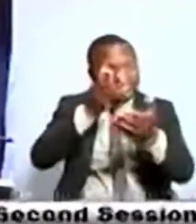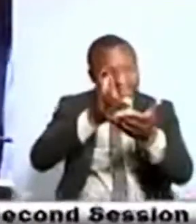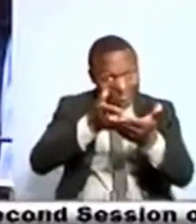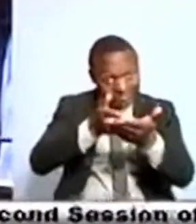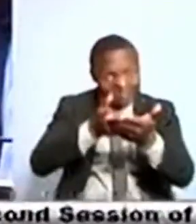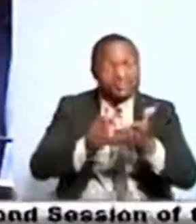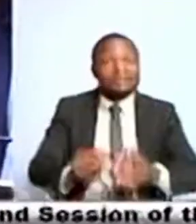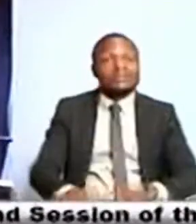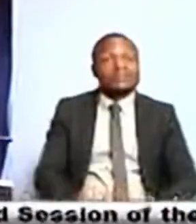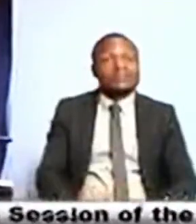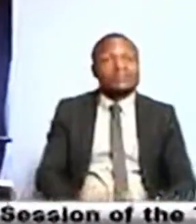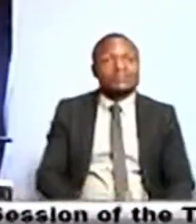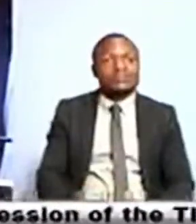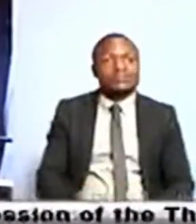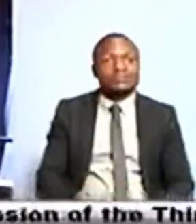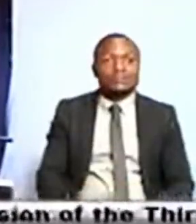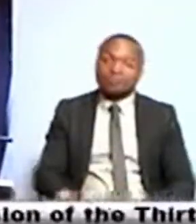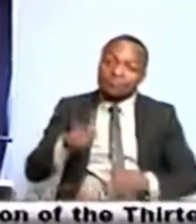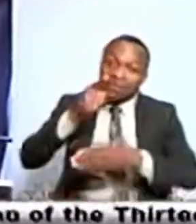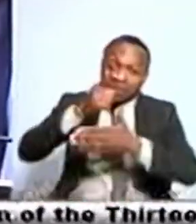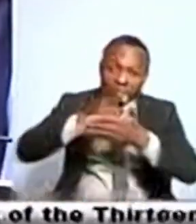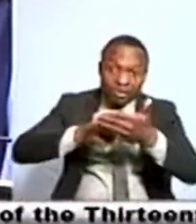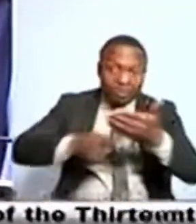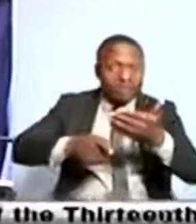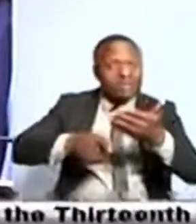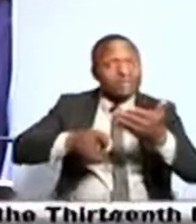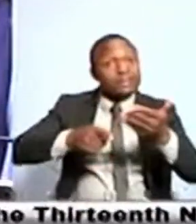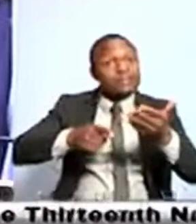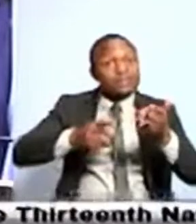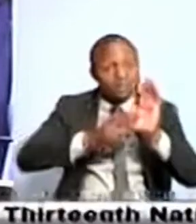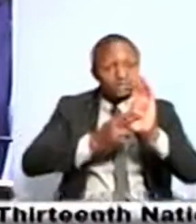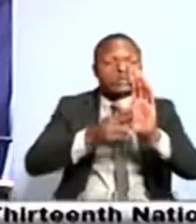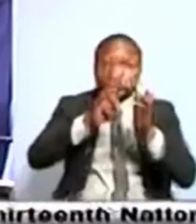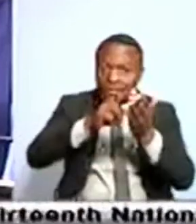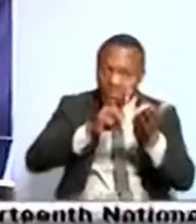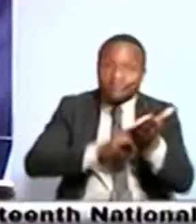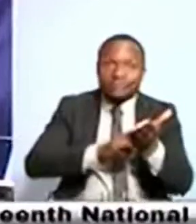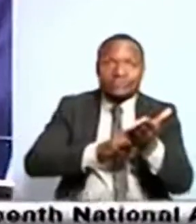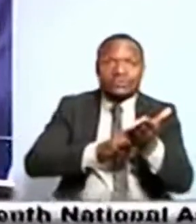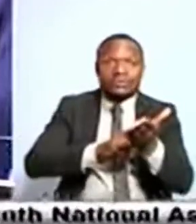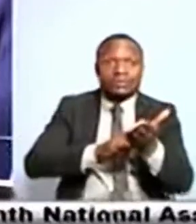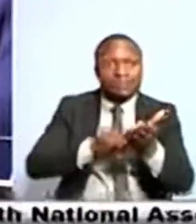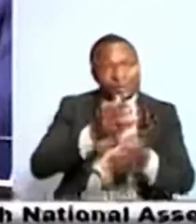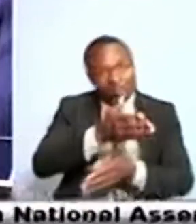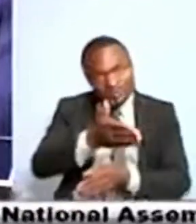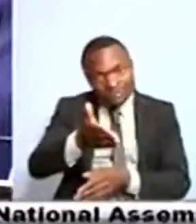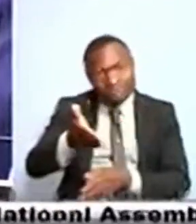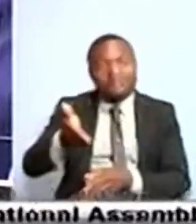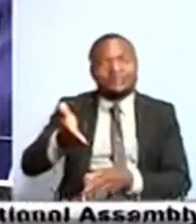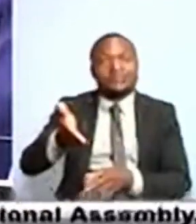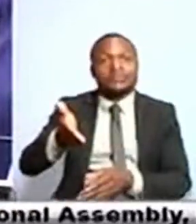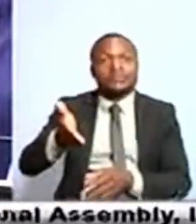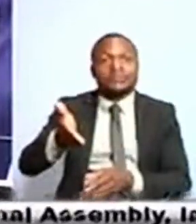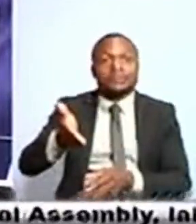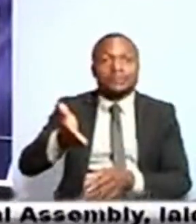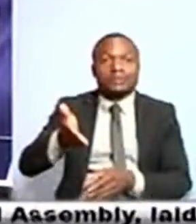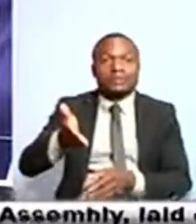is what is in the report and the debate, that there is been